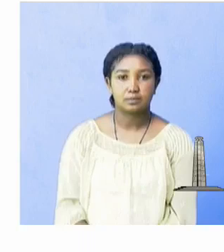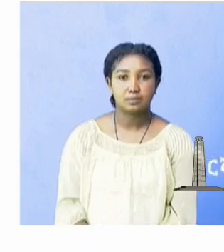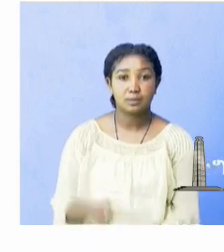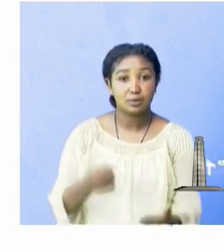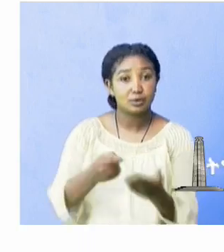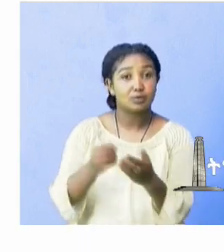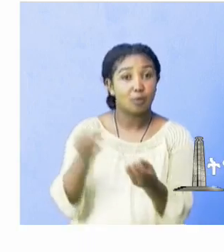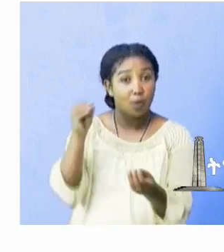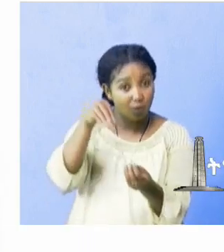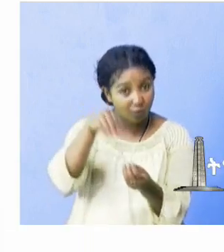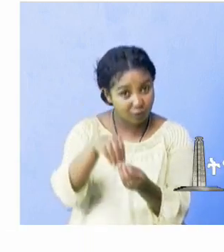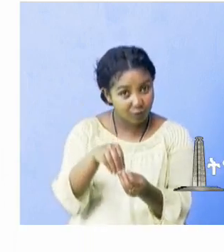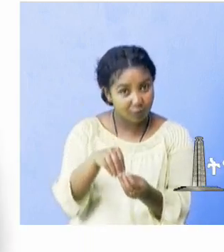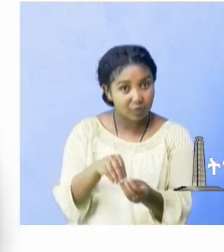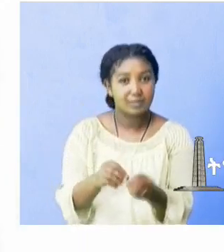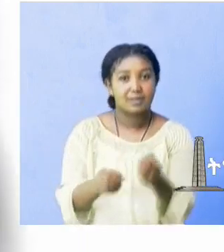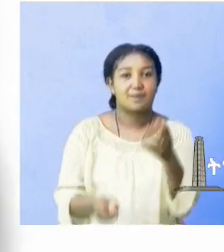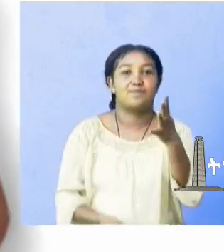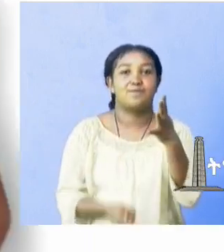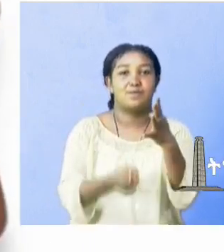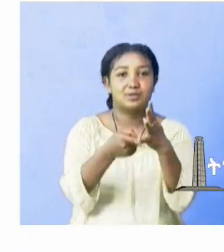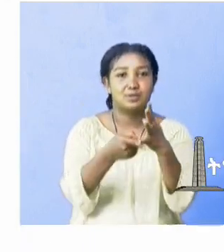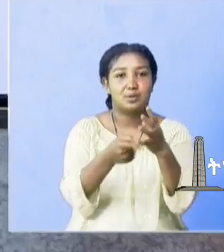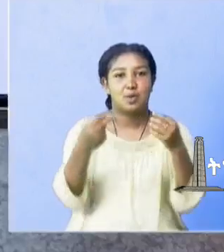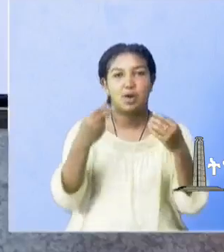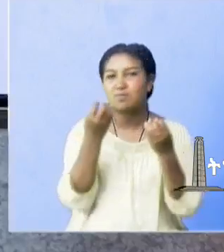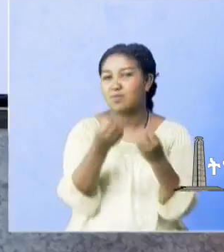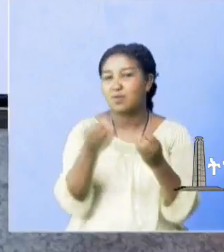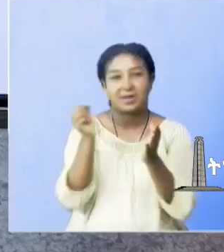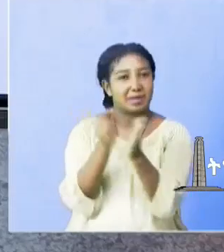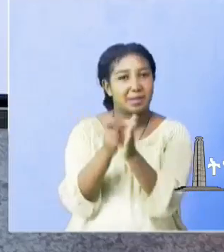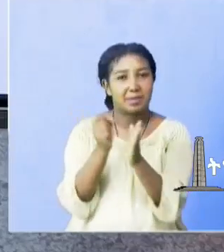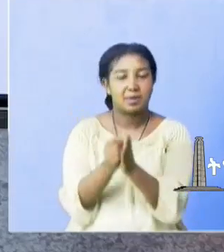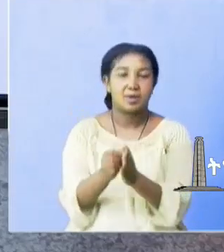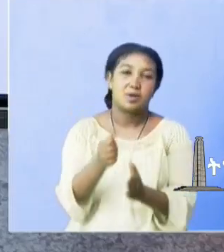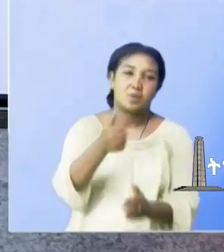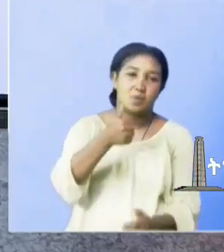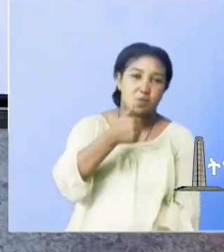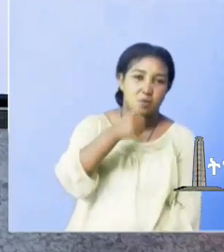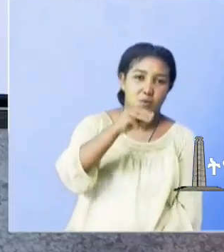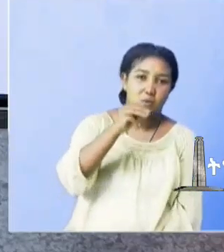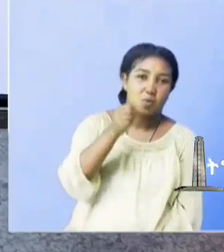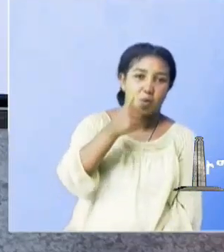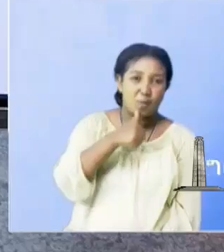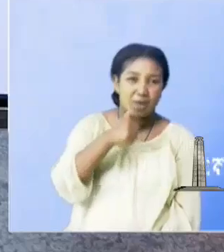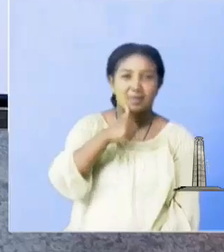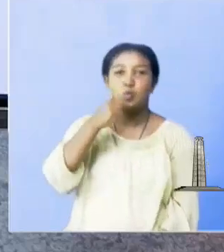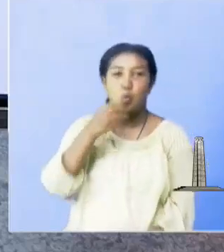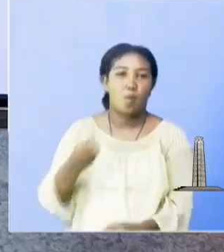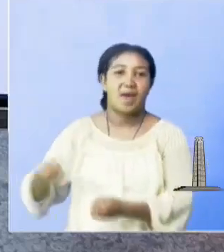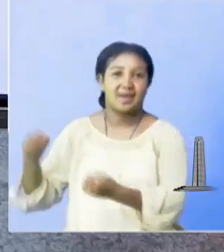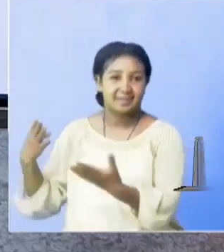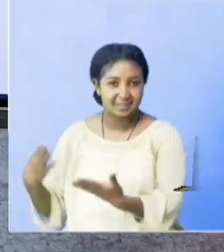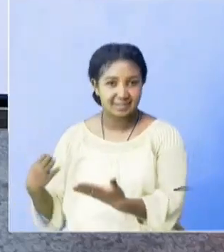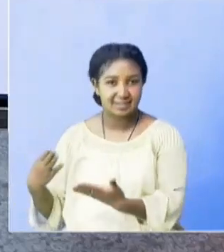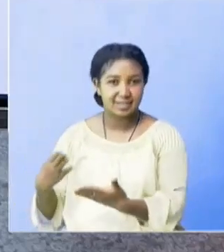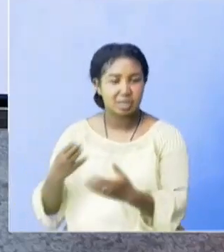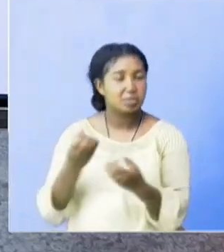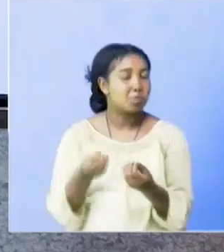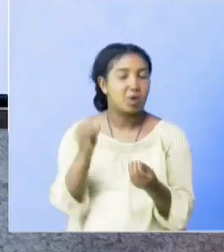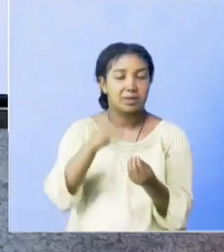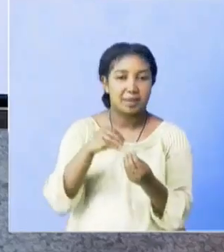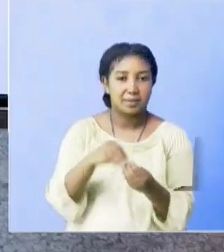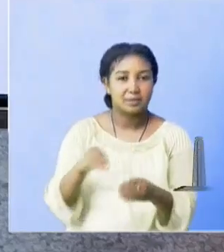This is also the fourth rule. We can have more examples. Women, women, women, and more